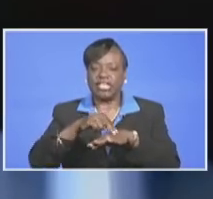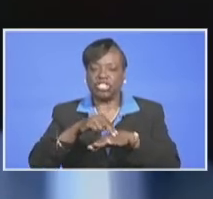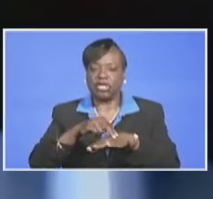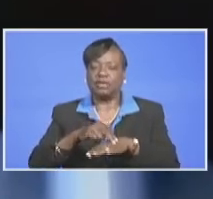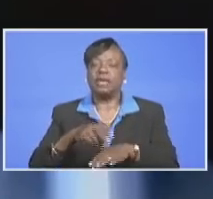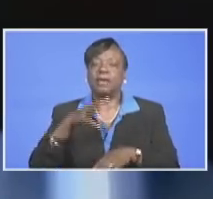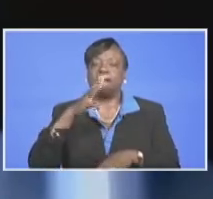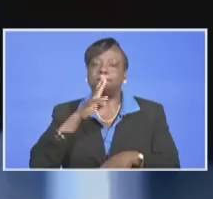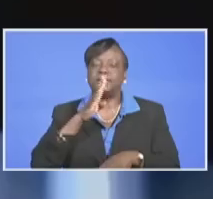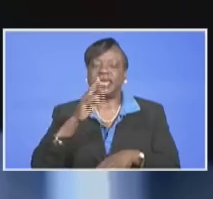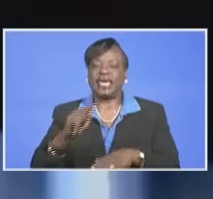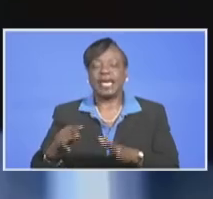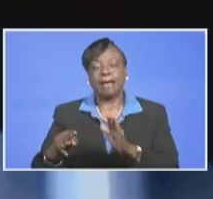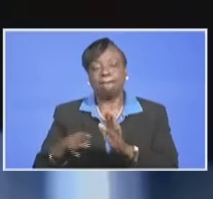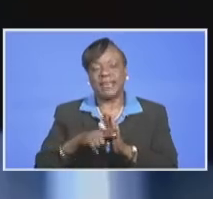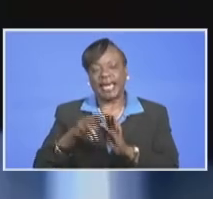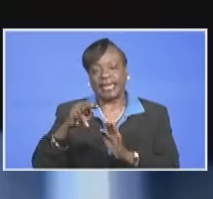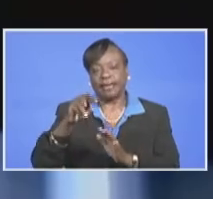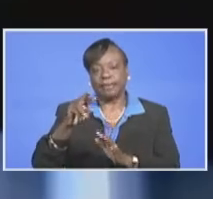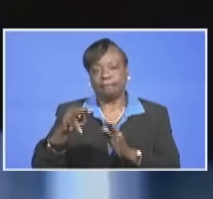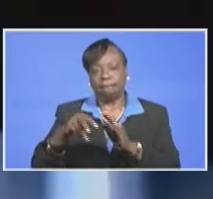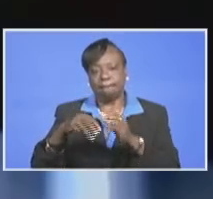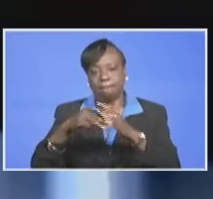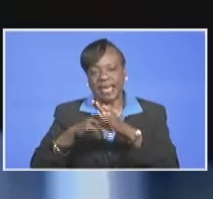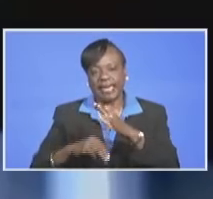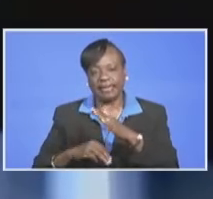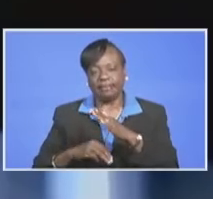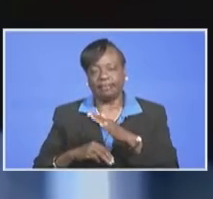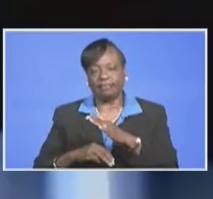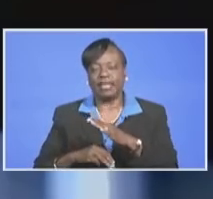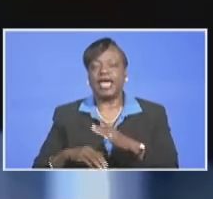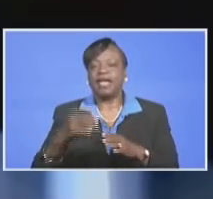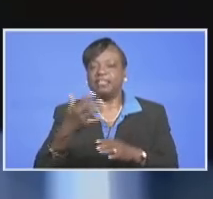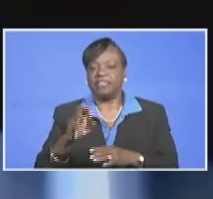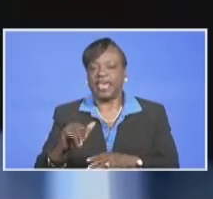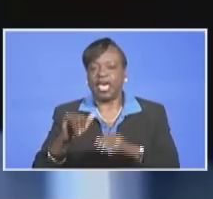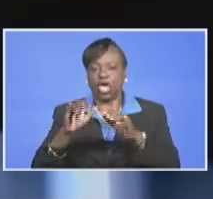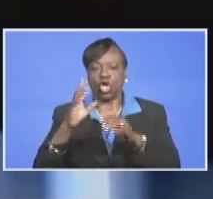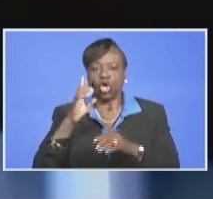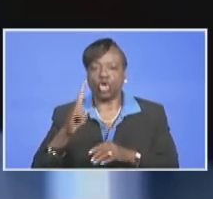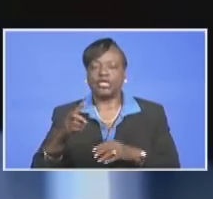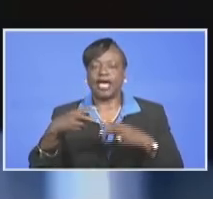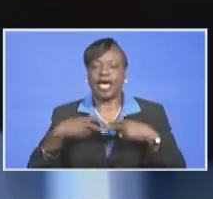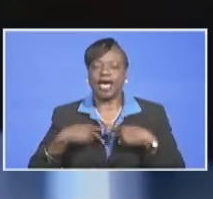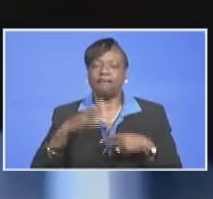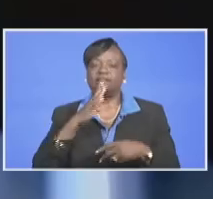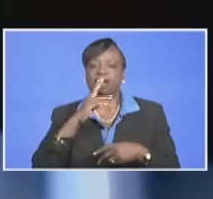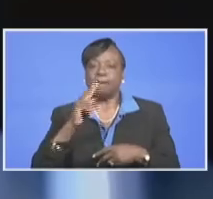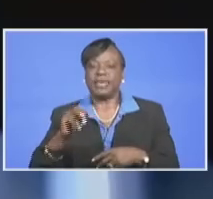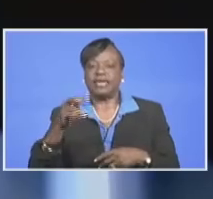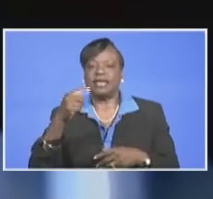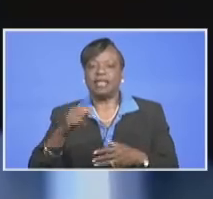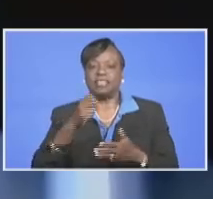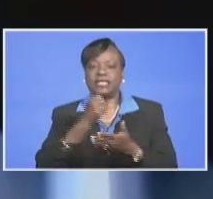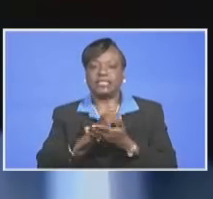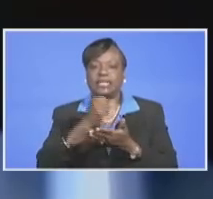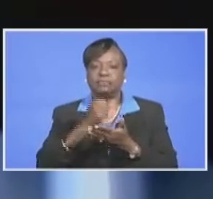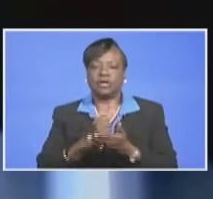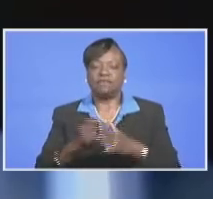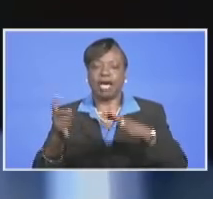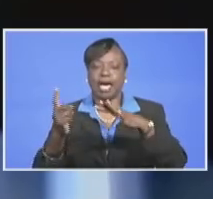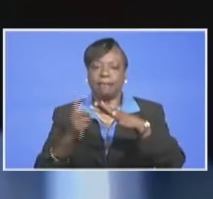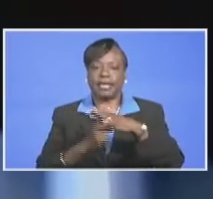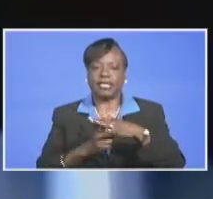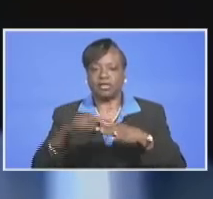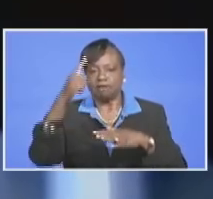and sometimes trivial offenses, they could have been the subject of an application for